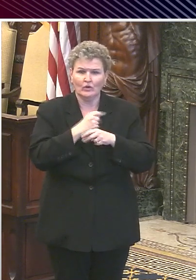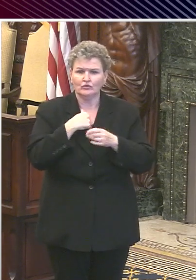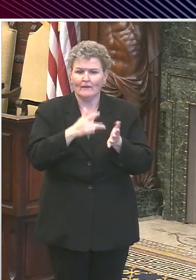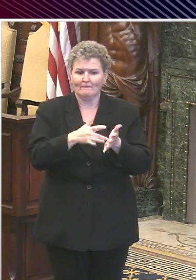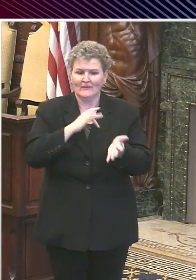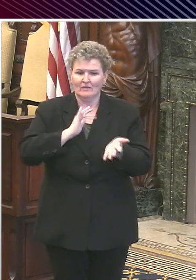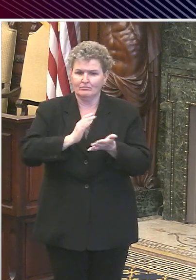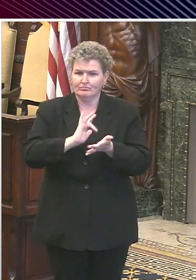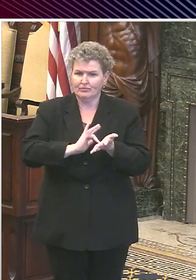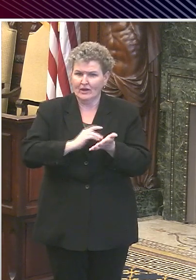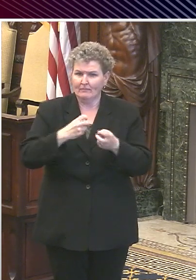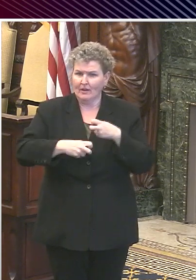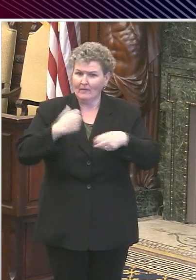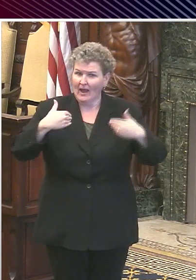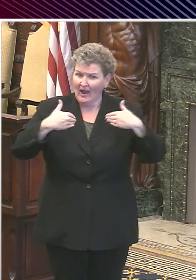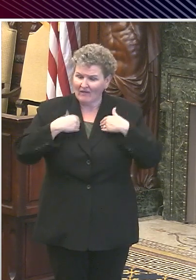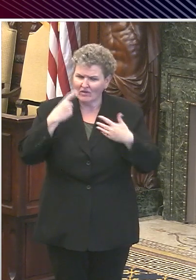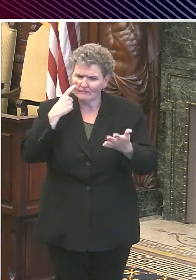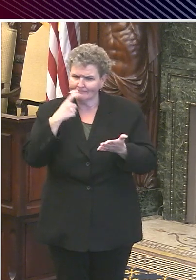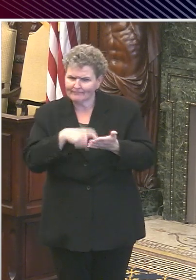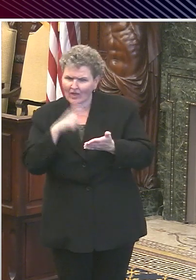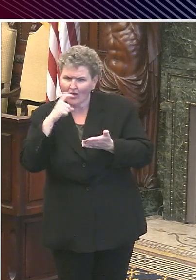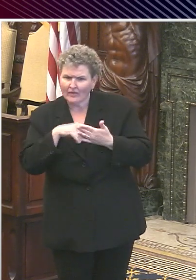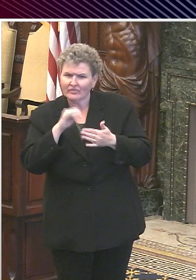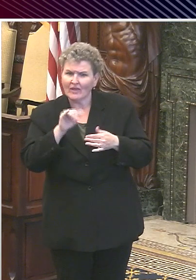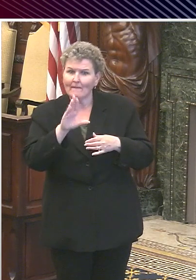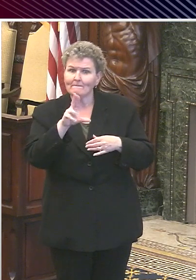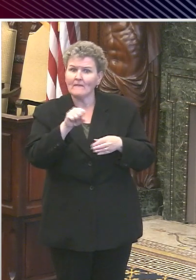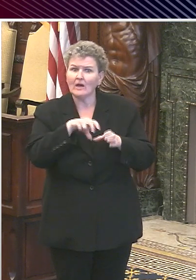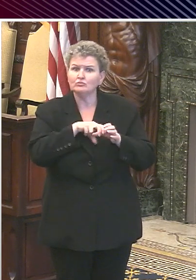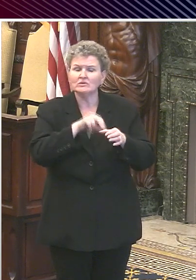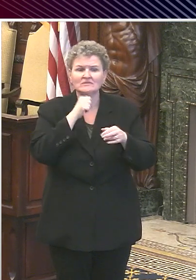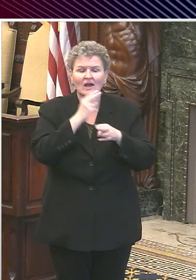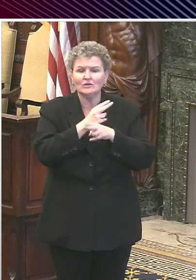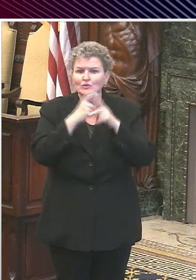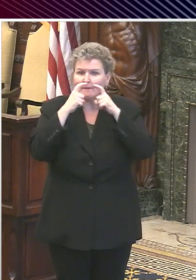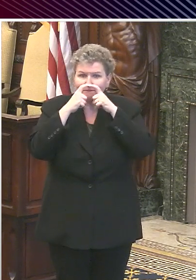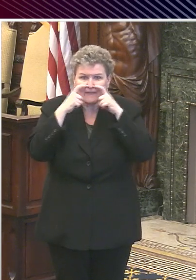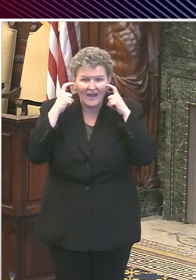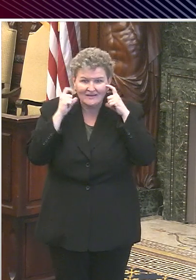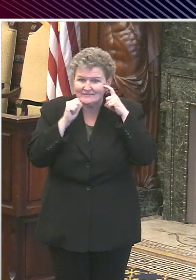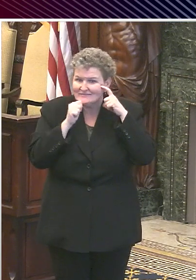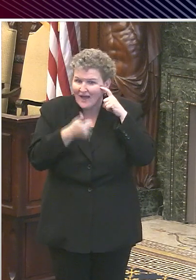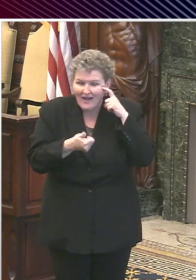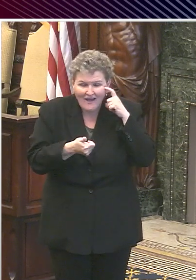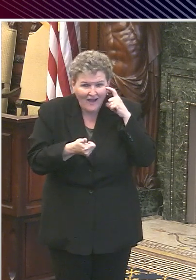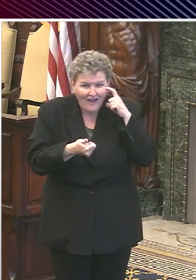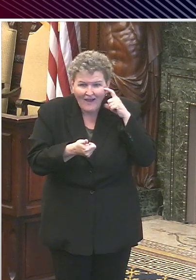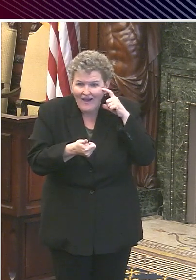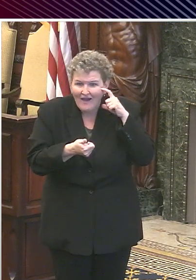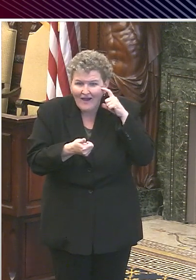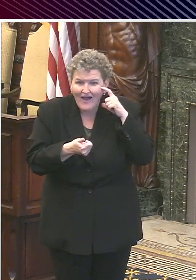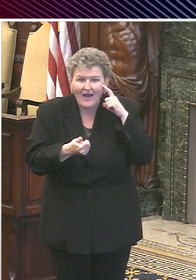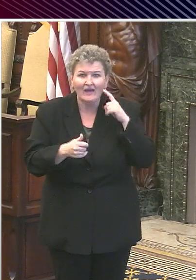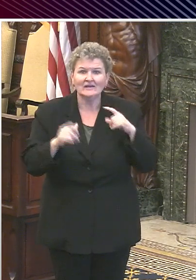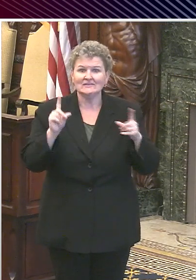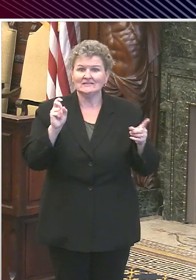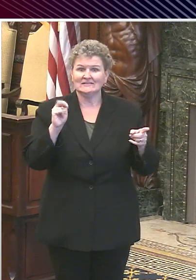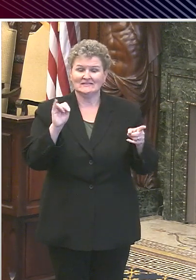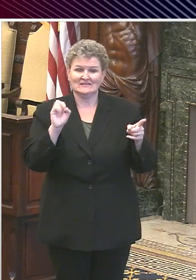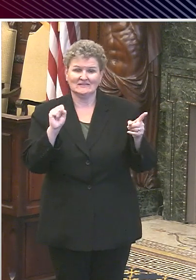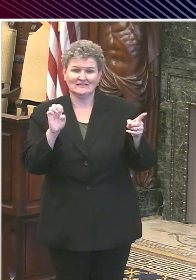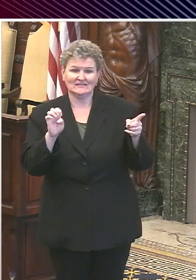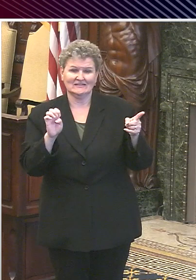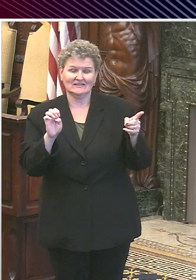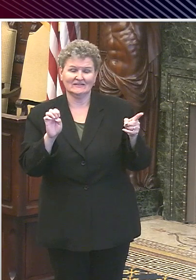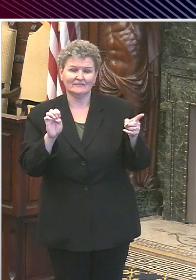is that in some cases the bus drivers aren't wearing masks. and expand Denise, capacity. that is in